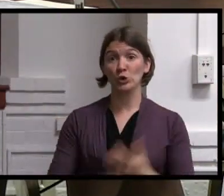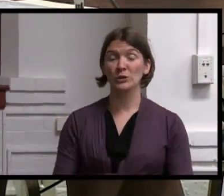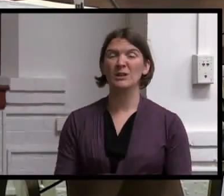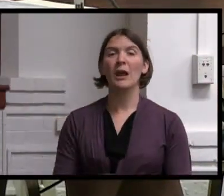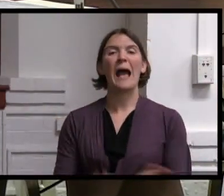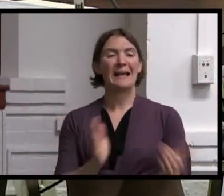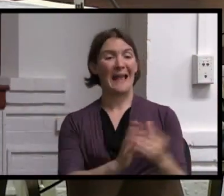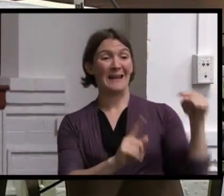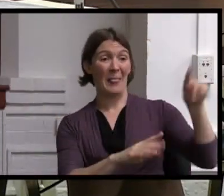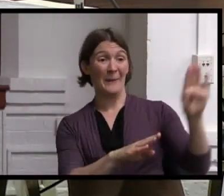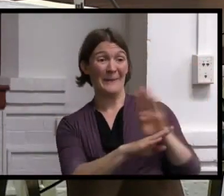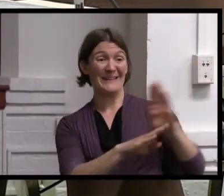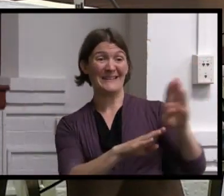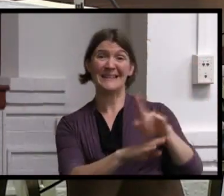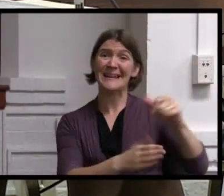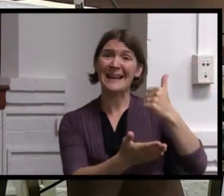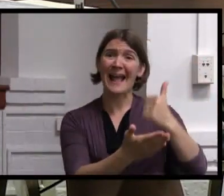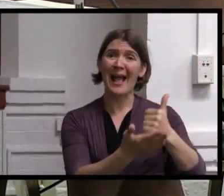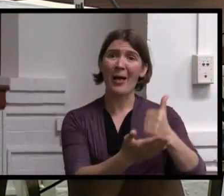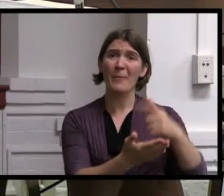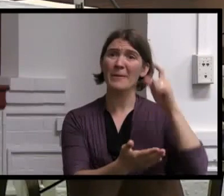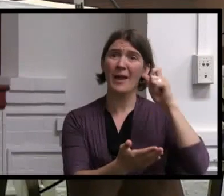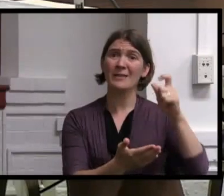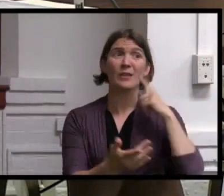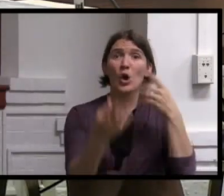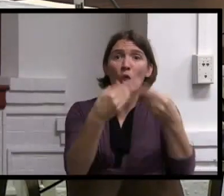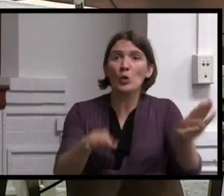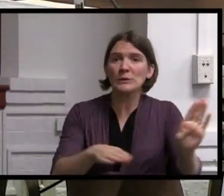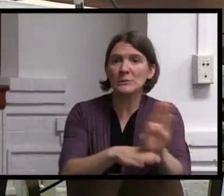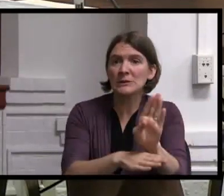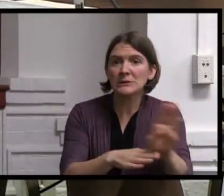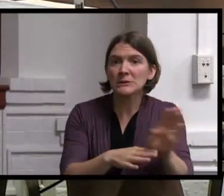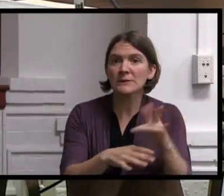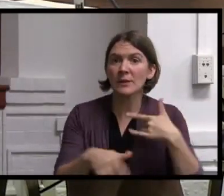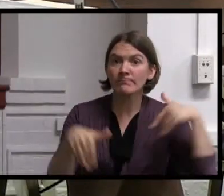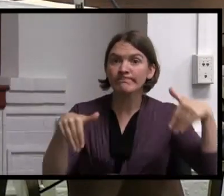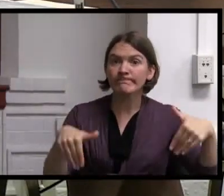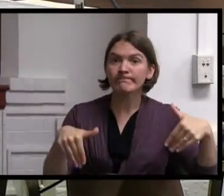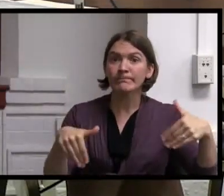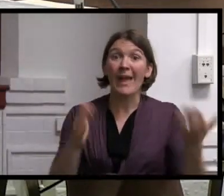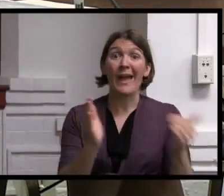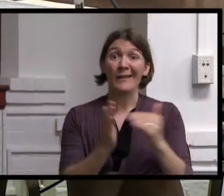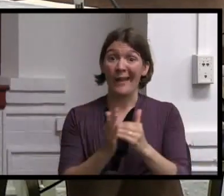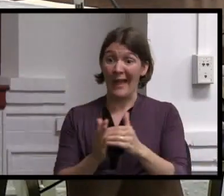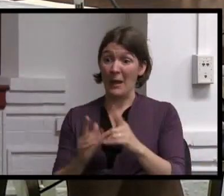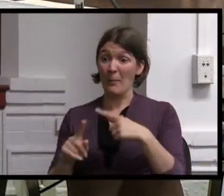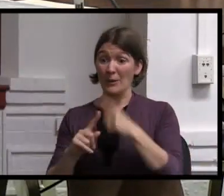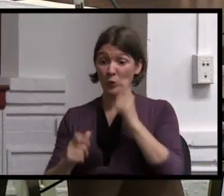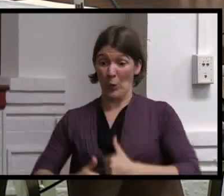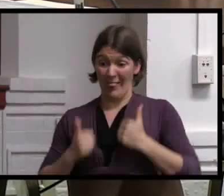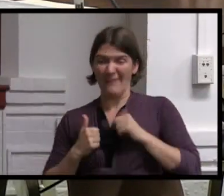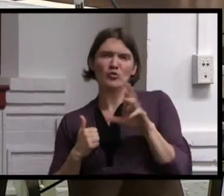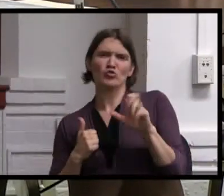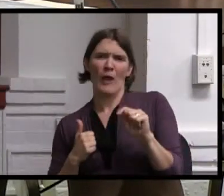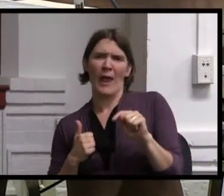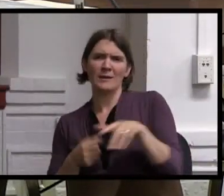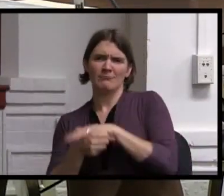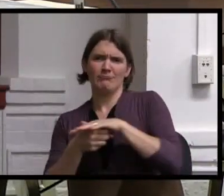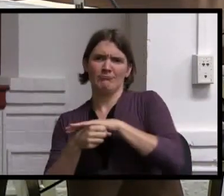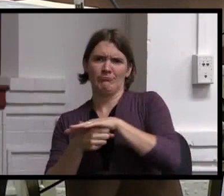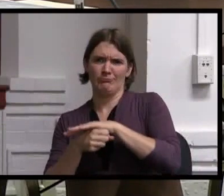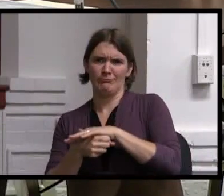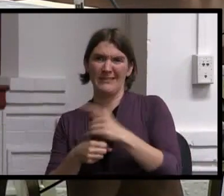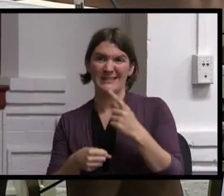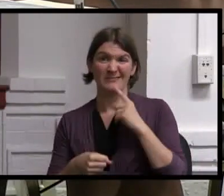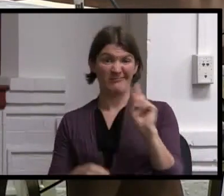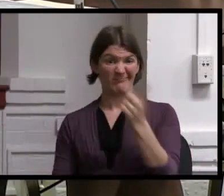our merchants do need help with this issue. And I know so many people, again, residents in the Downtown Improvement District, who